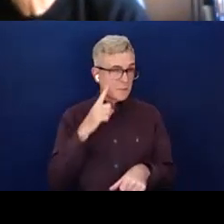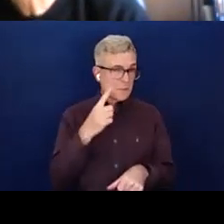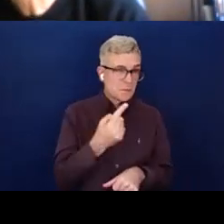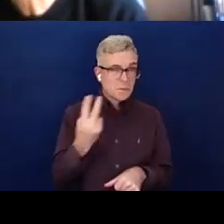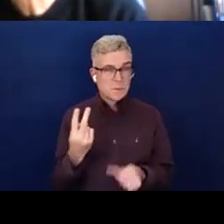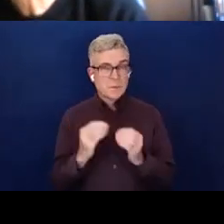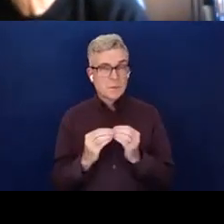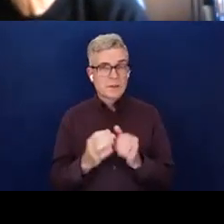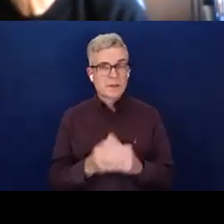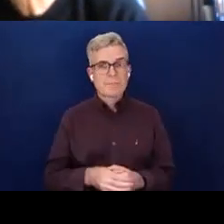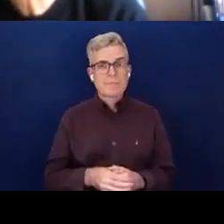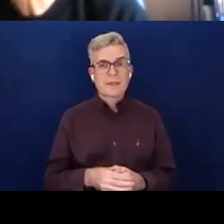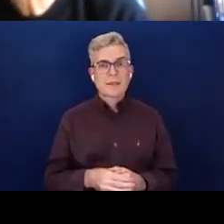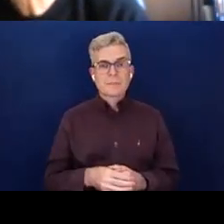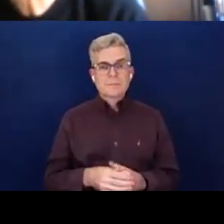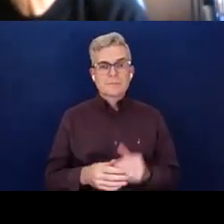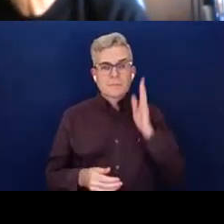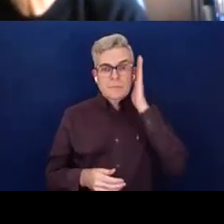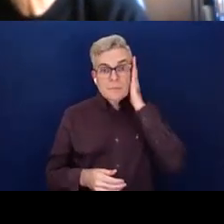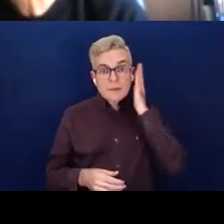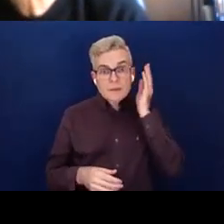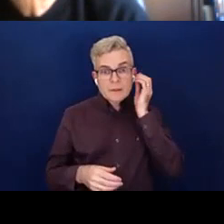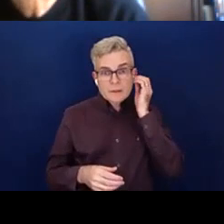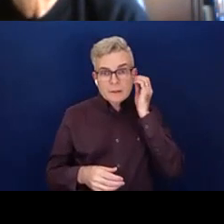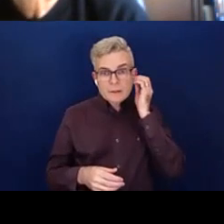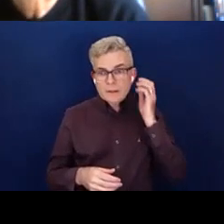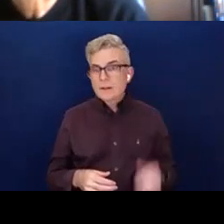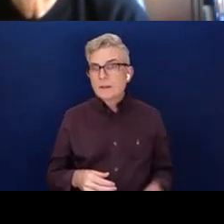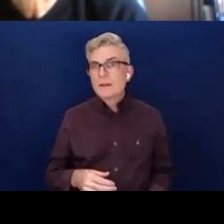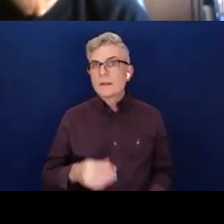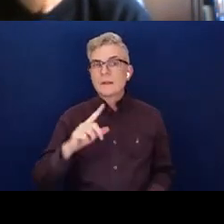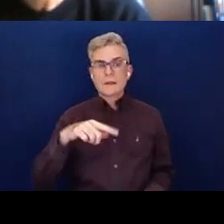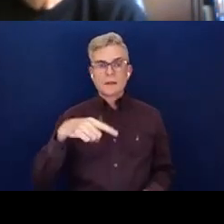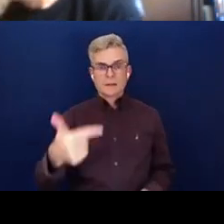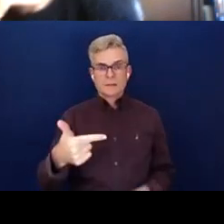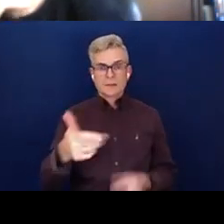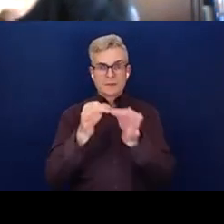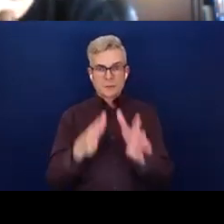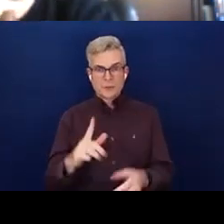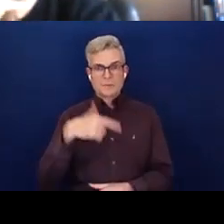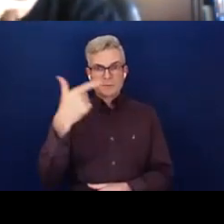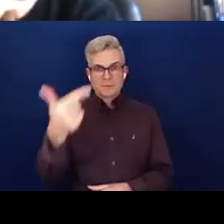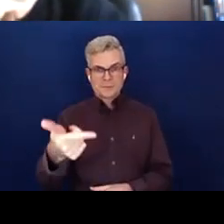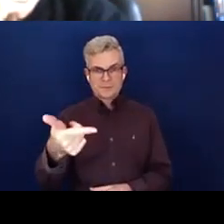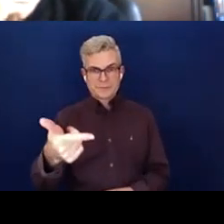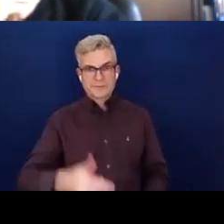has been raising her hand for a while. So, John, please give Kathy the floor.